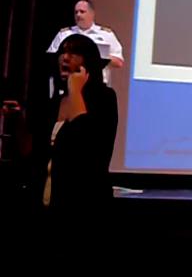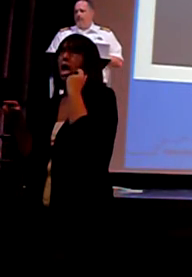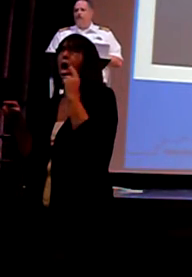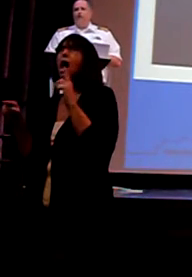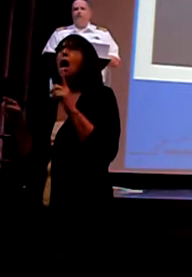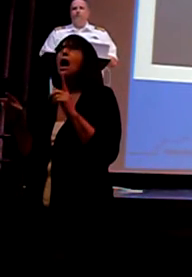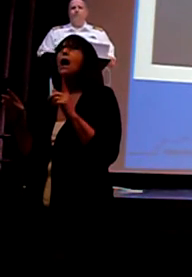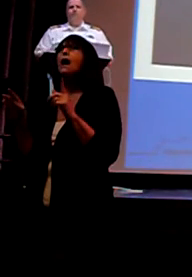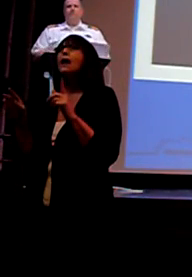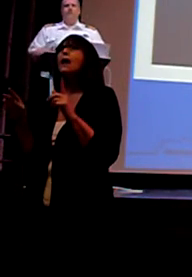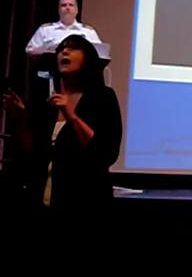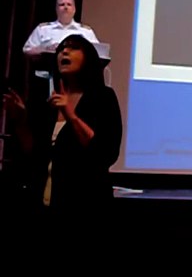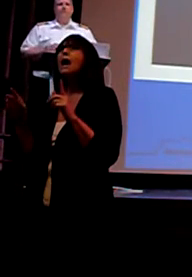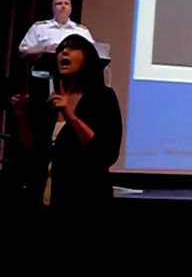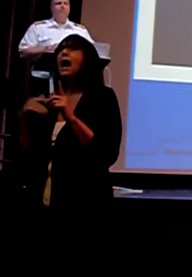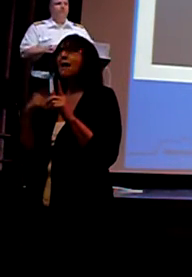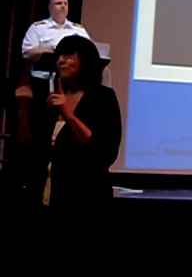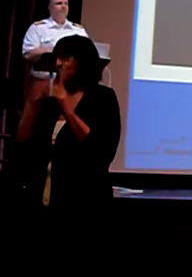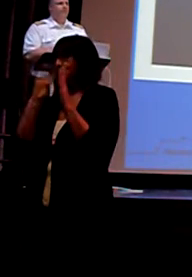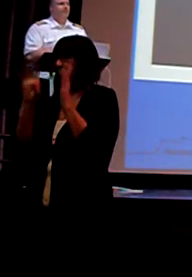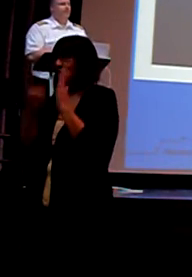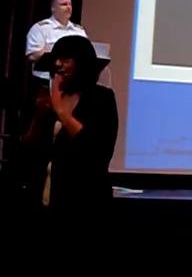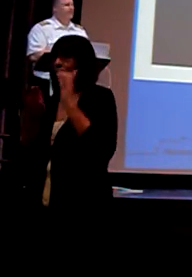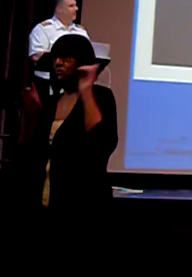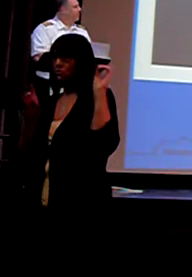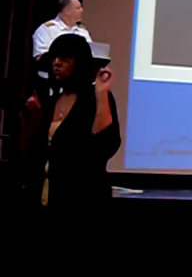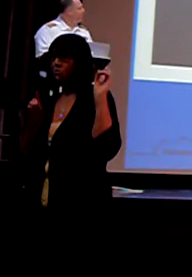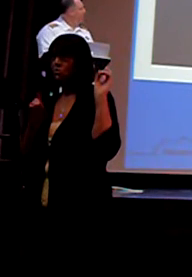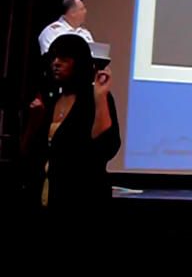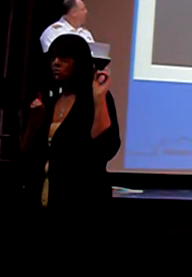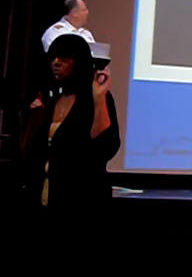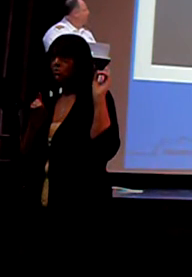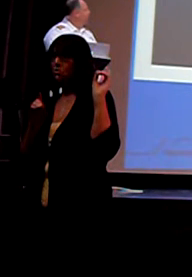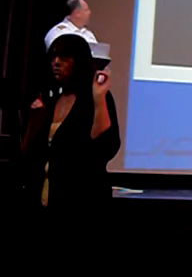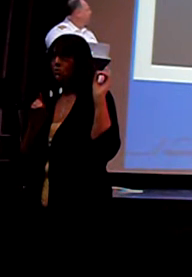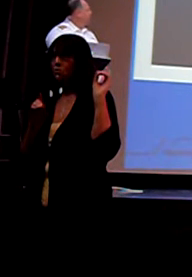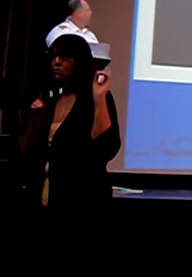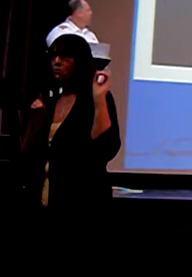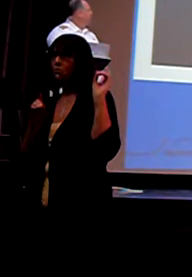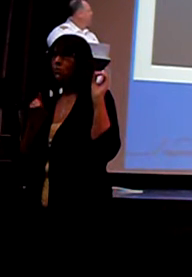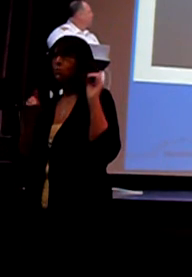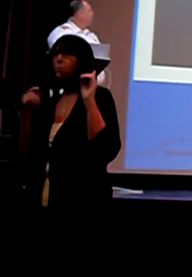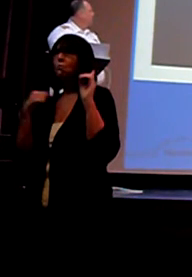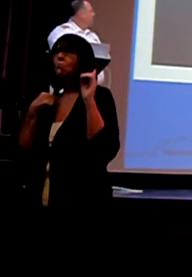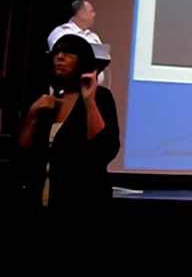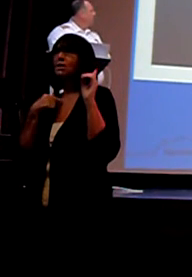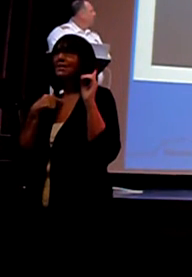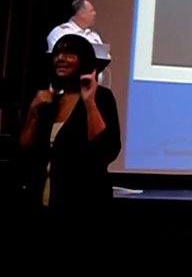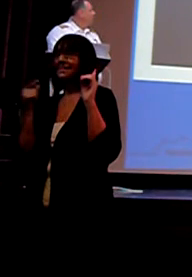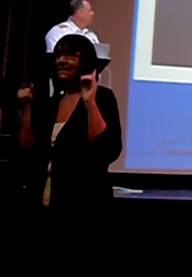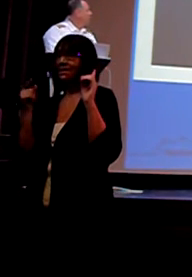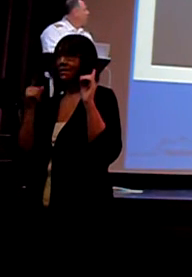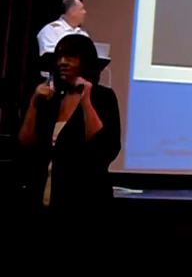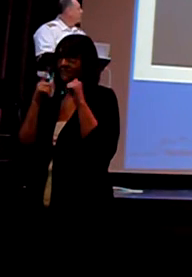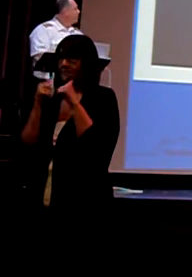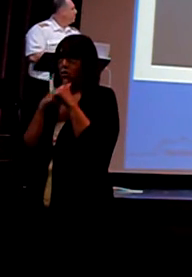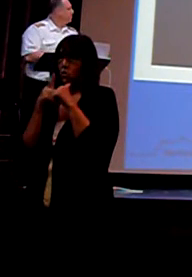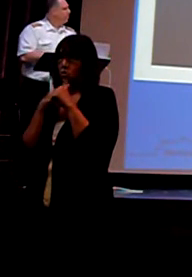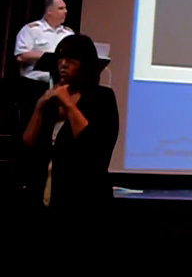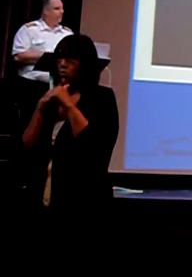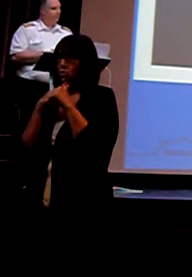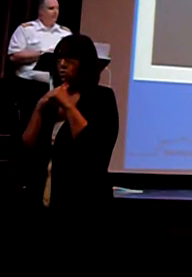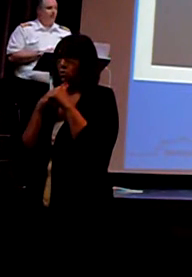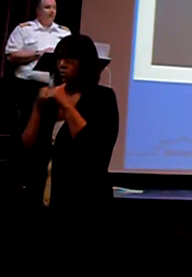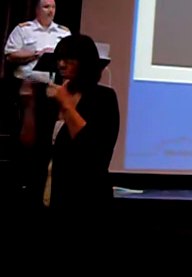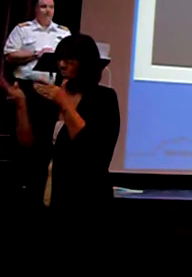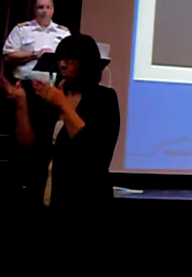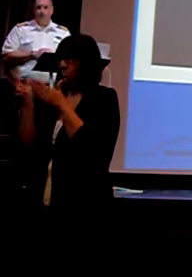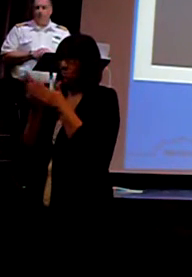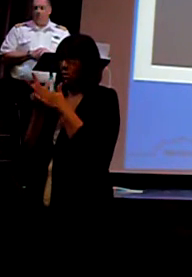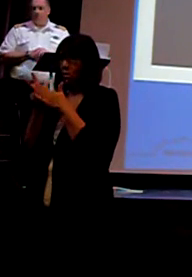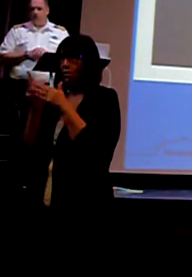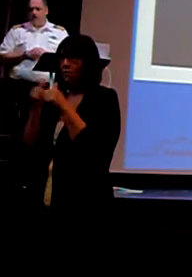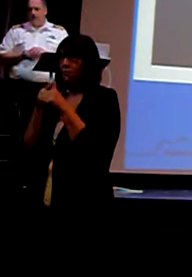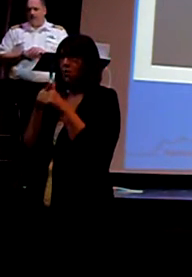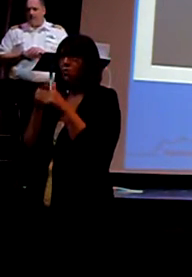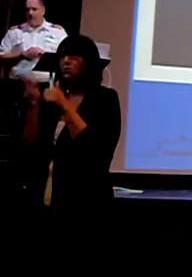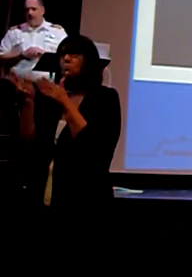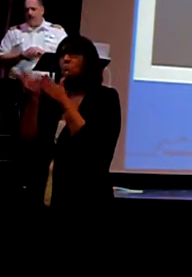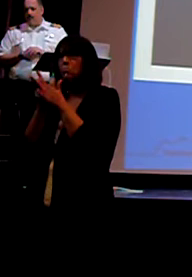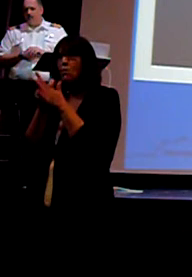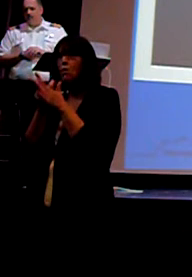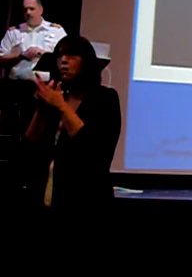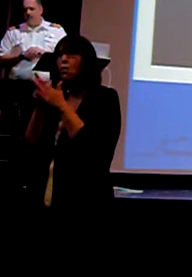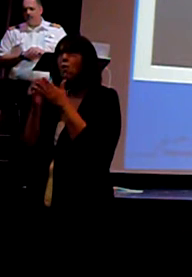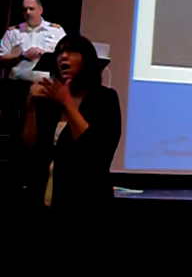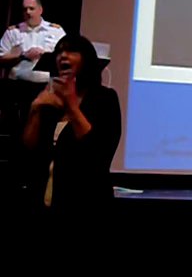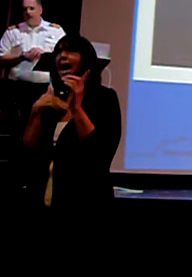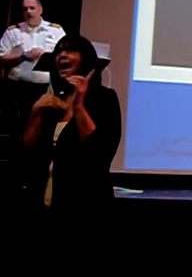And here is one of the pictures of when we came in, the first port, the first call that